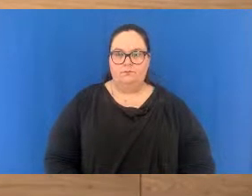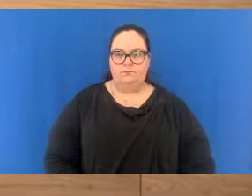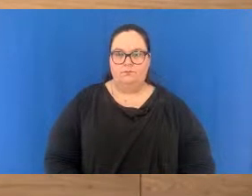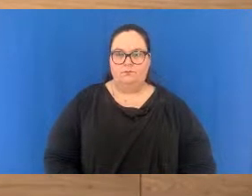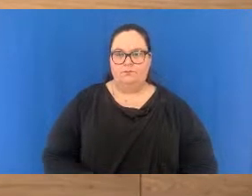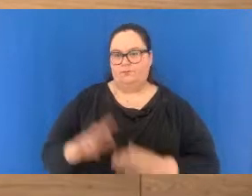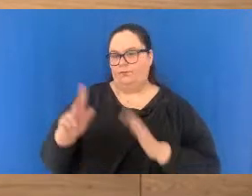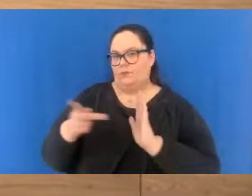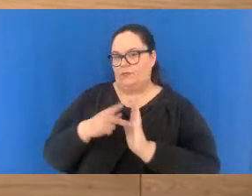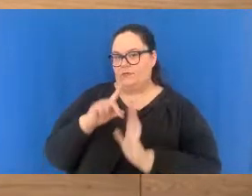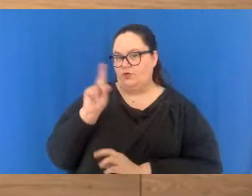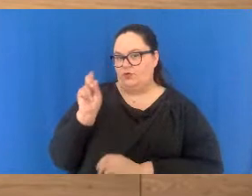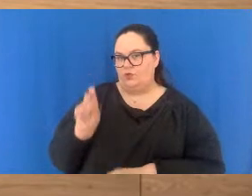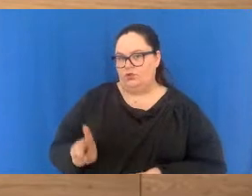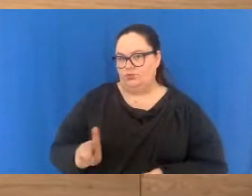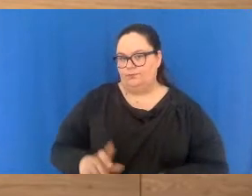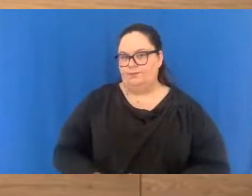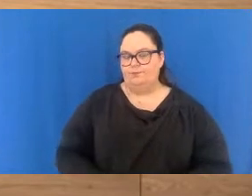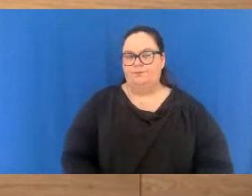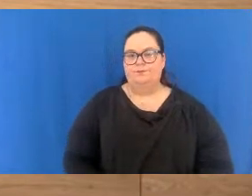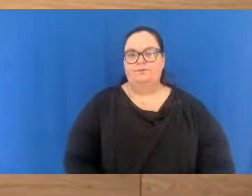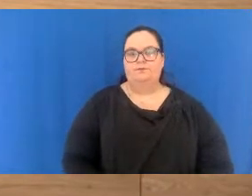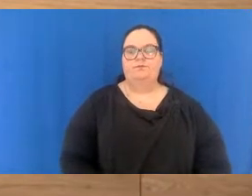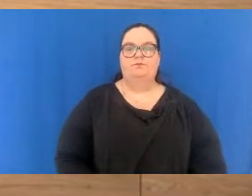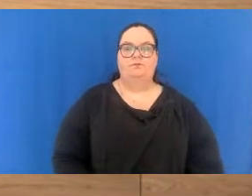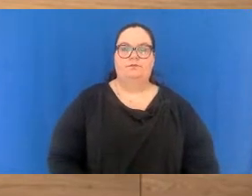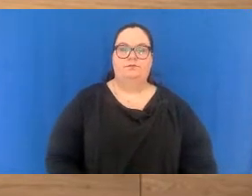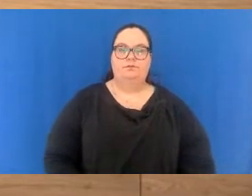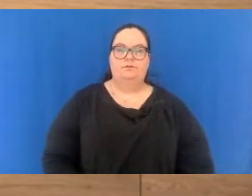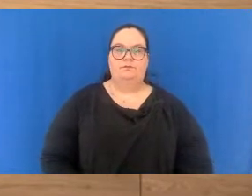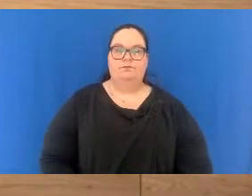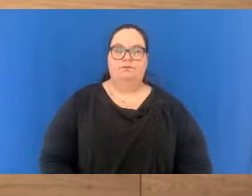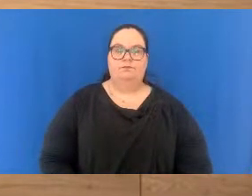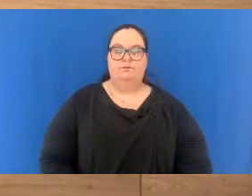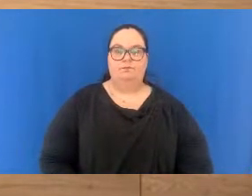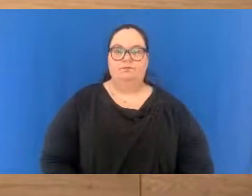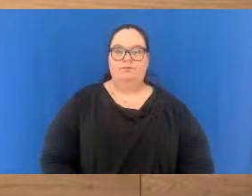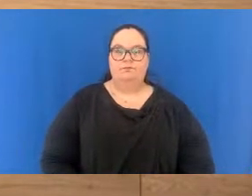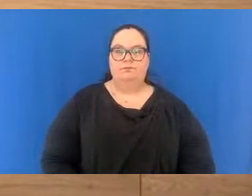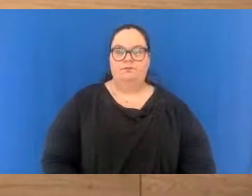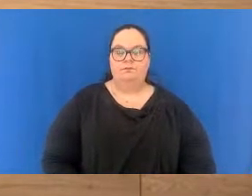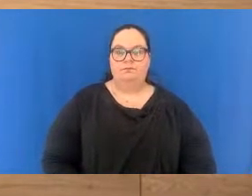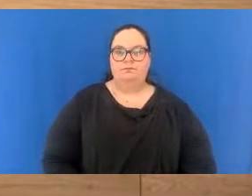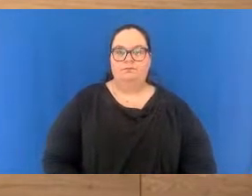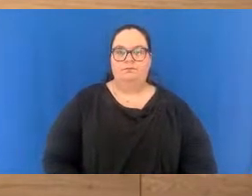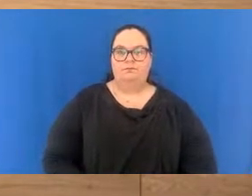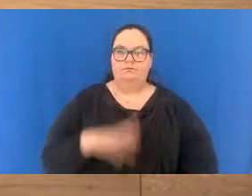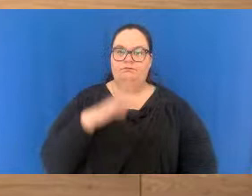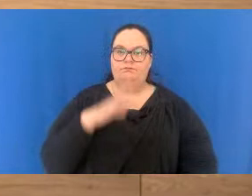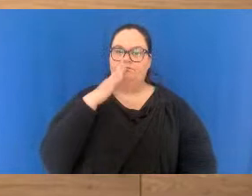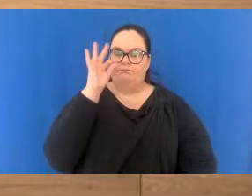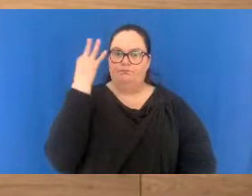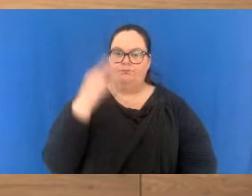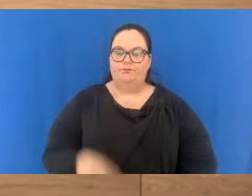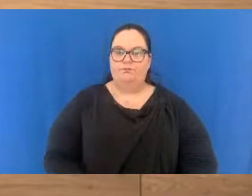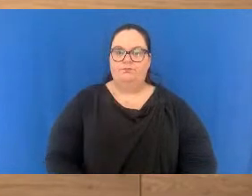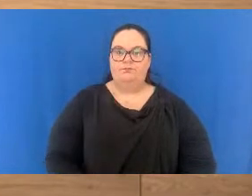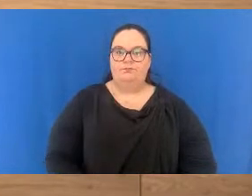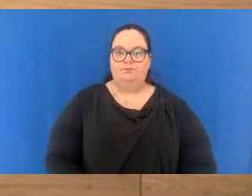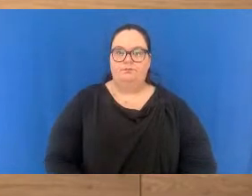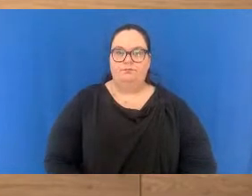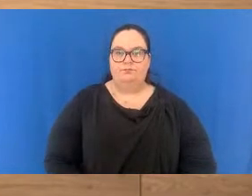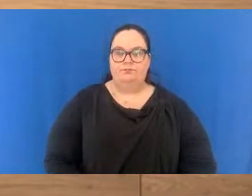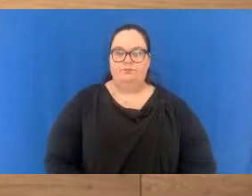Do you have more details on cases in the schools that were pointed out? In Zone 4, I have no other